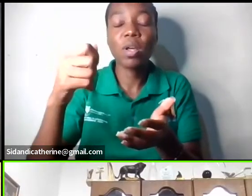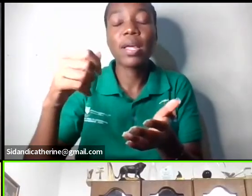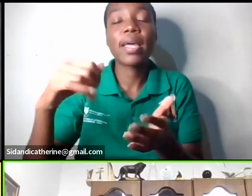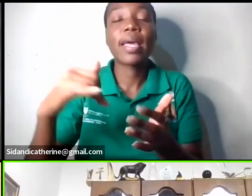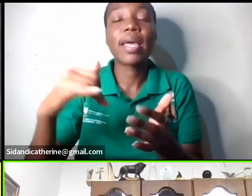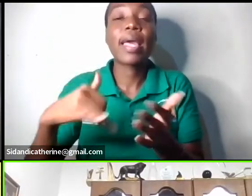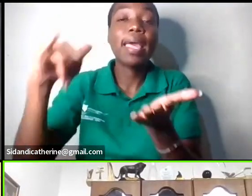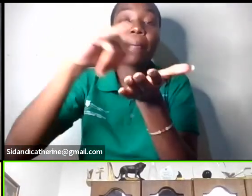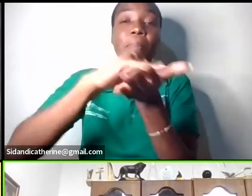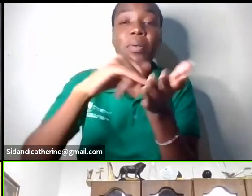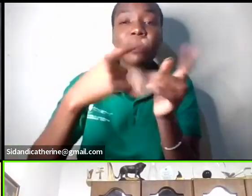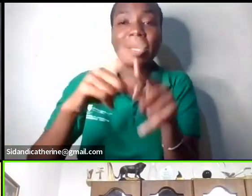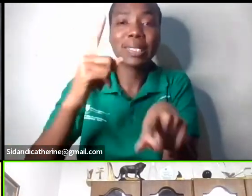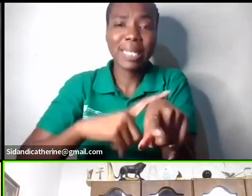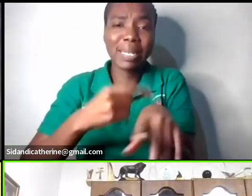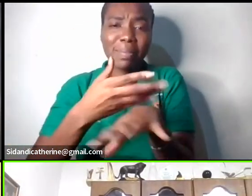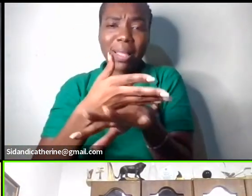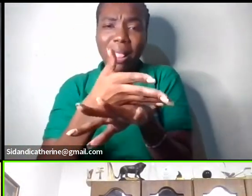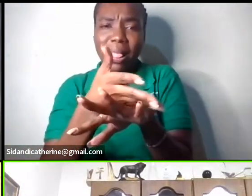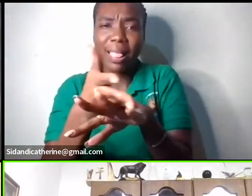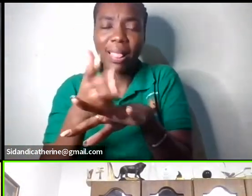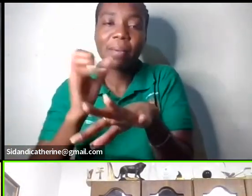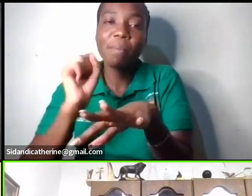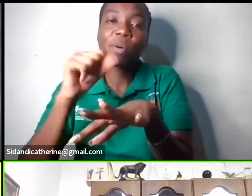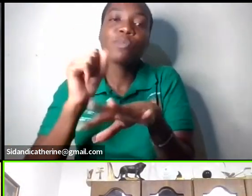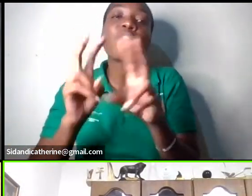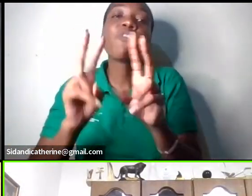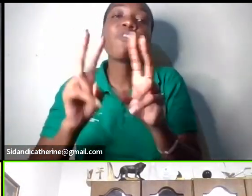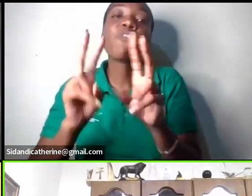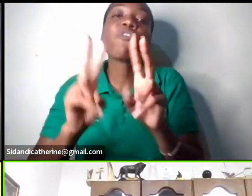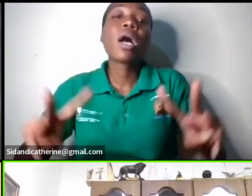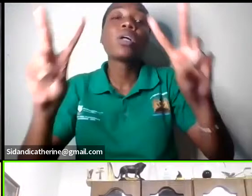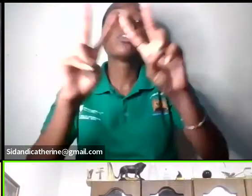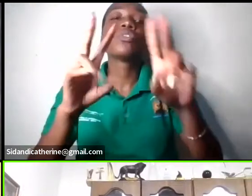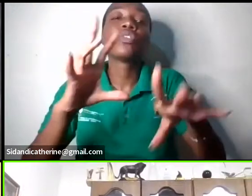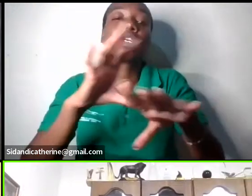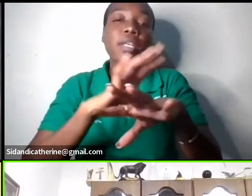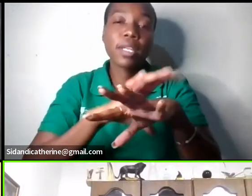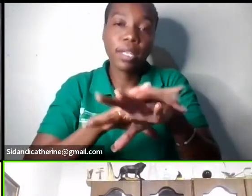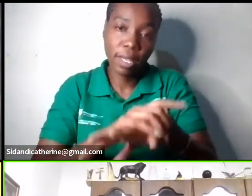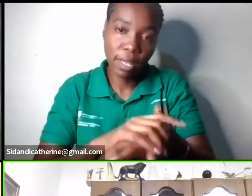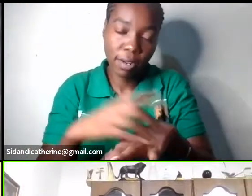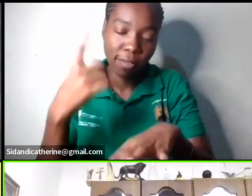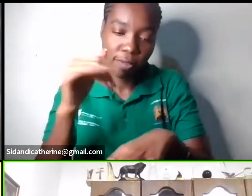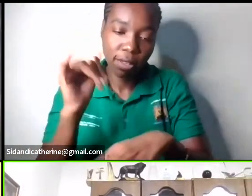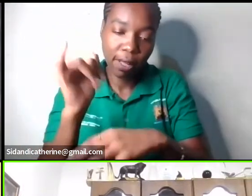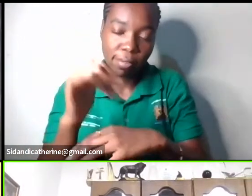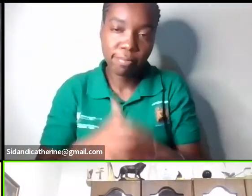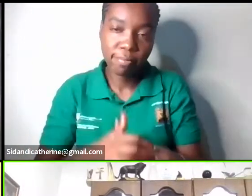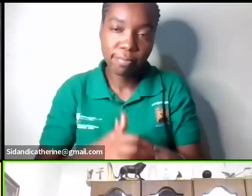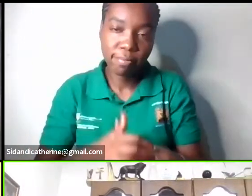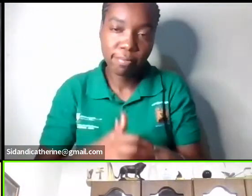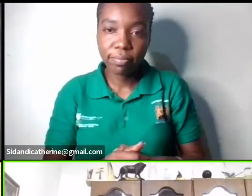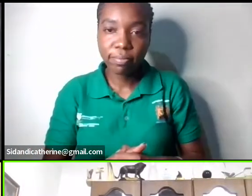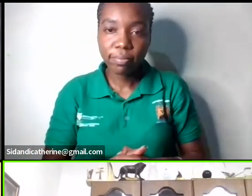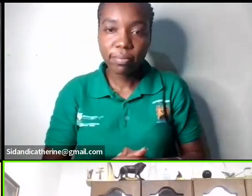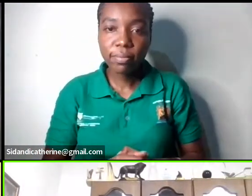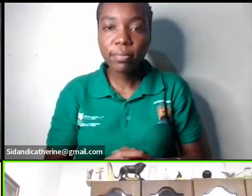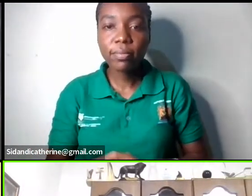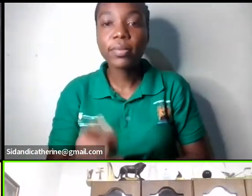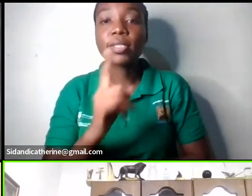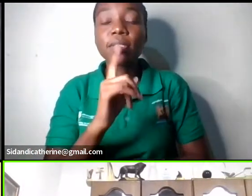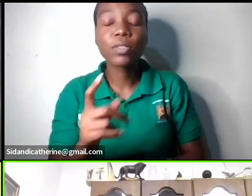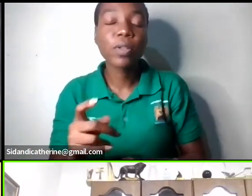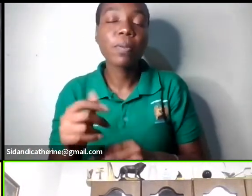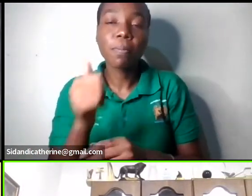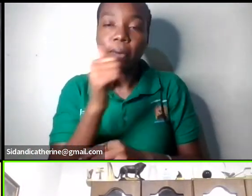perhaps they can see the value that you get from that particular infrastructure. So public-private partnership,